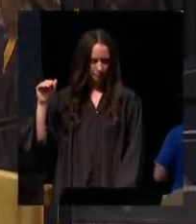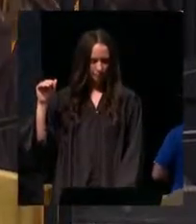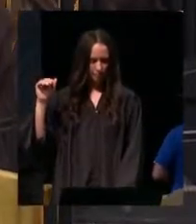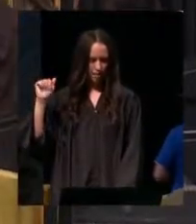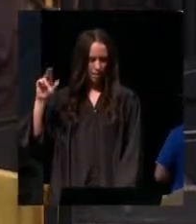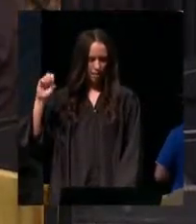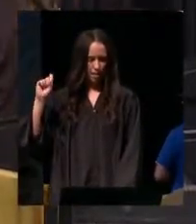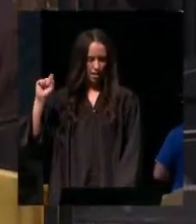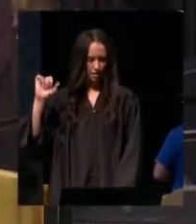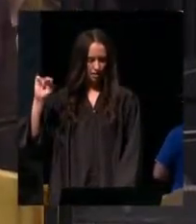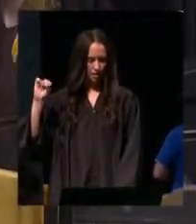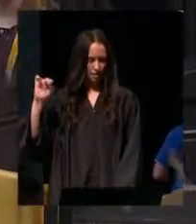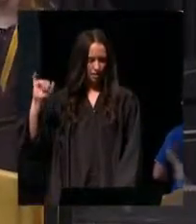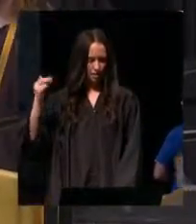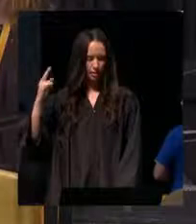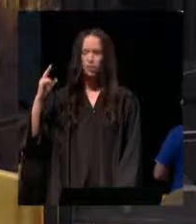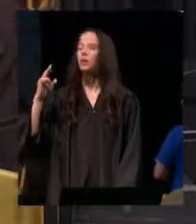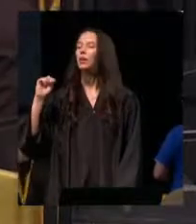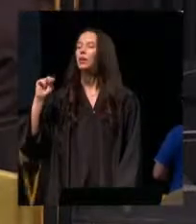Austin Yunke.